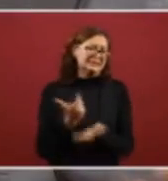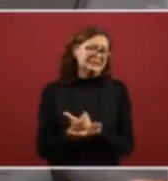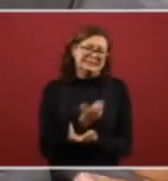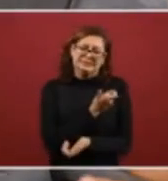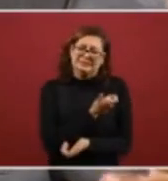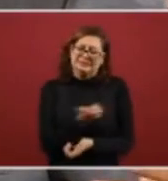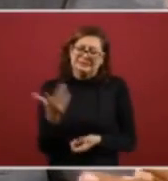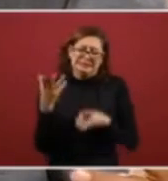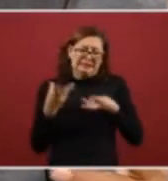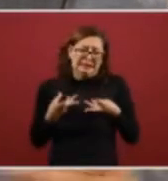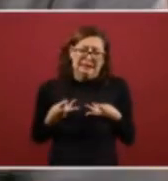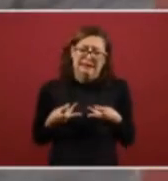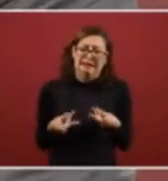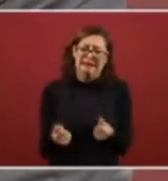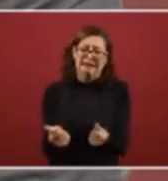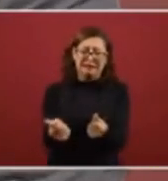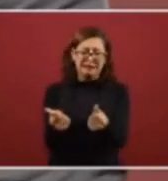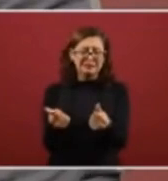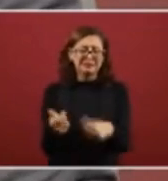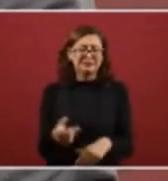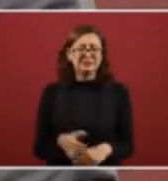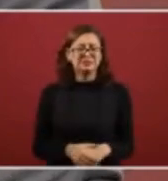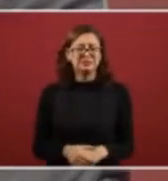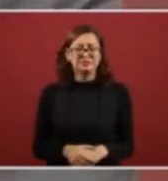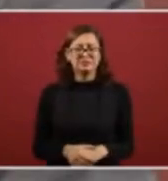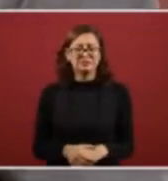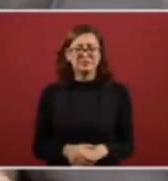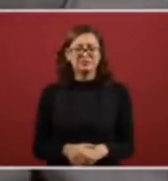That would be too expensive.